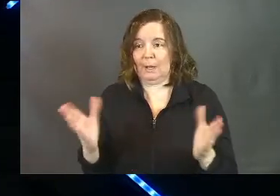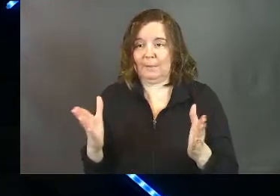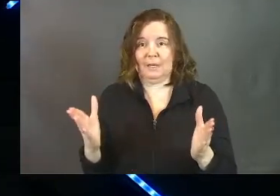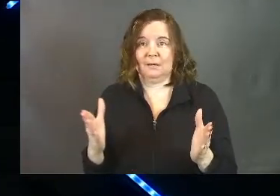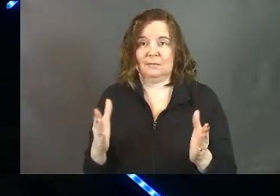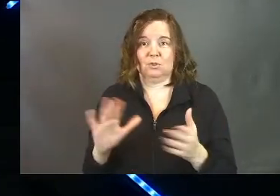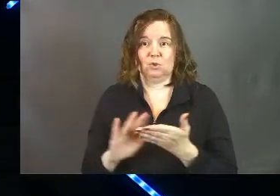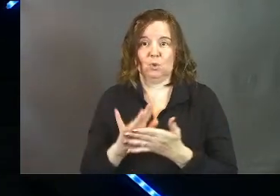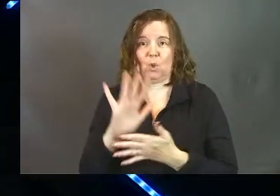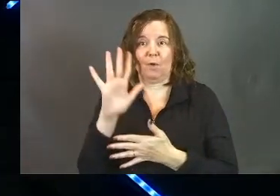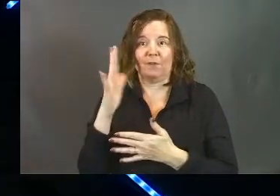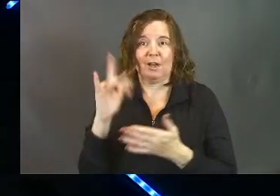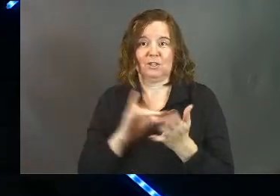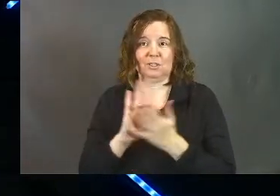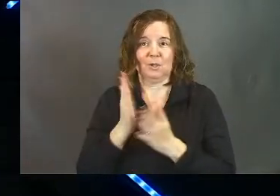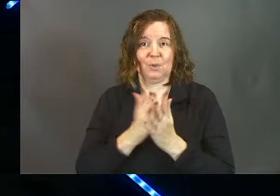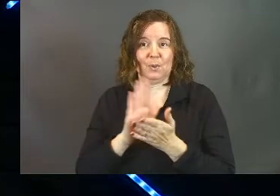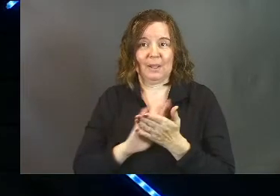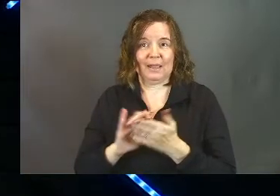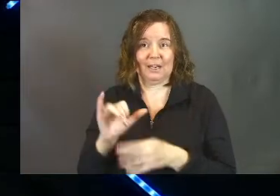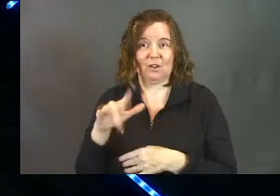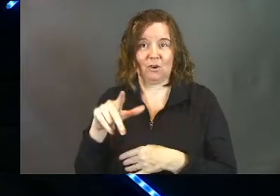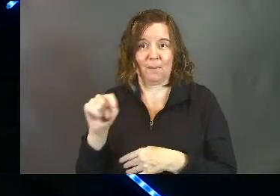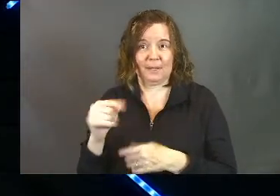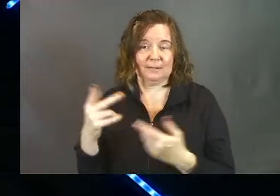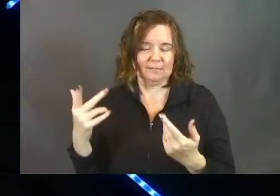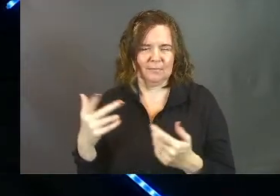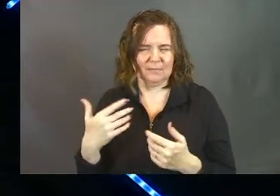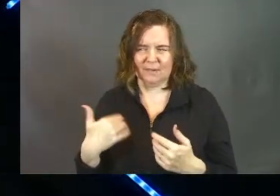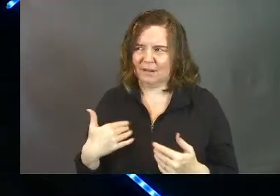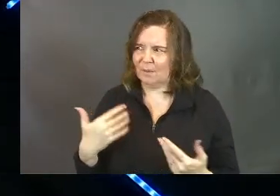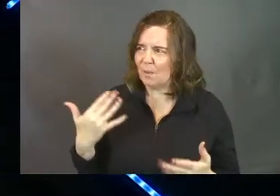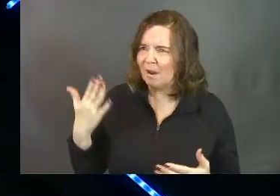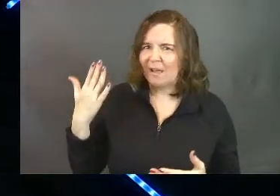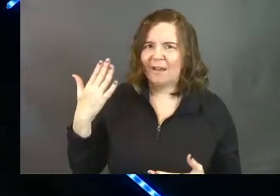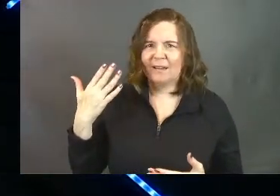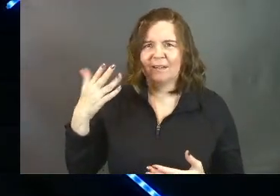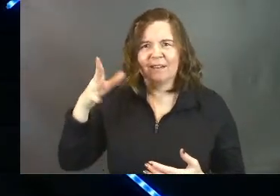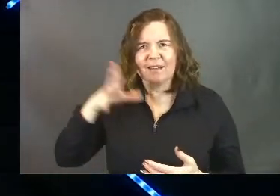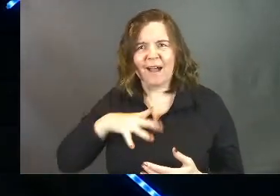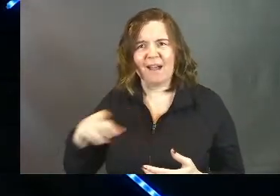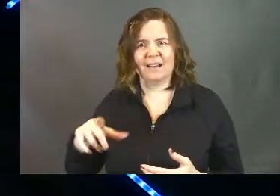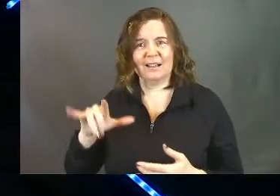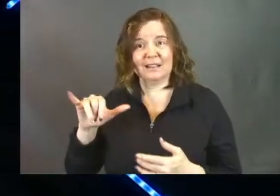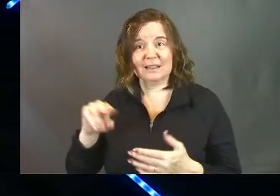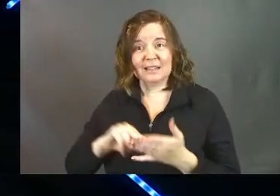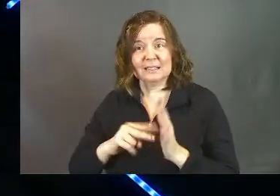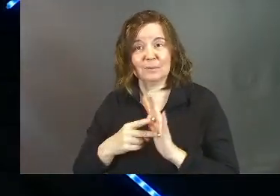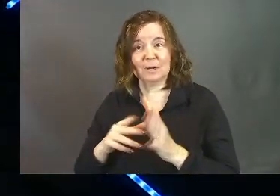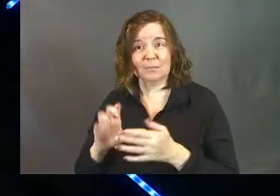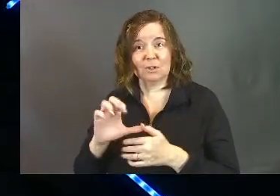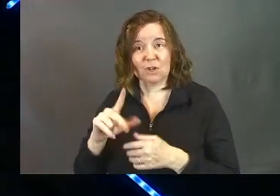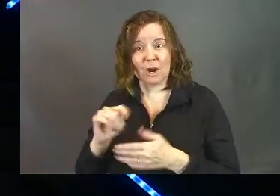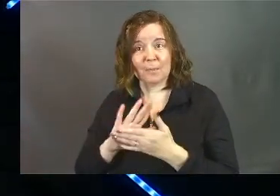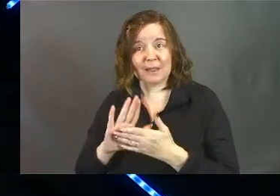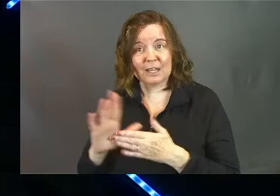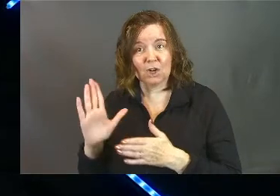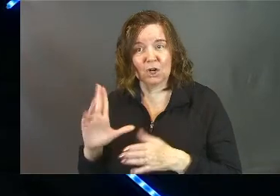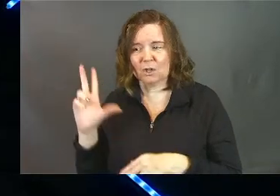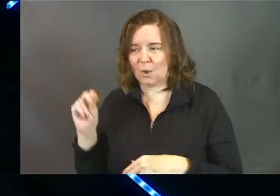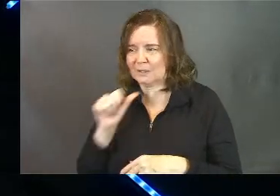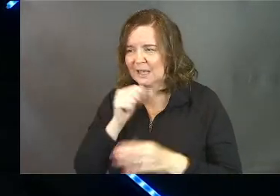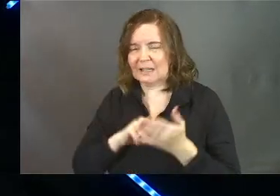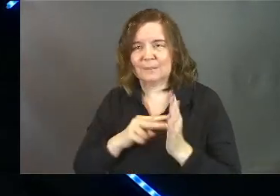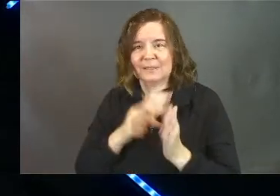here to glorify Jesus through cleaning carpets. Like, what a guy, you know? Is Lynn's purpose in life to be a carpet cleaner? No. That's